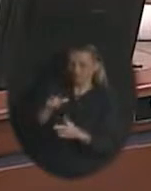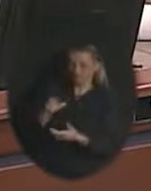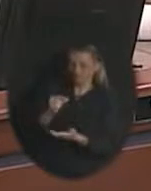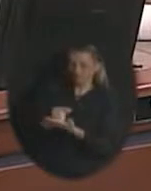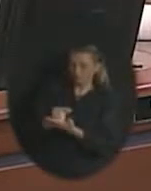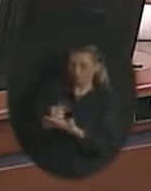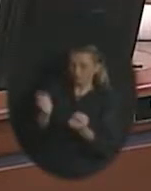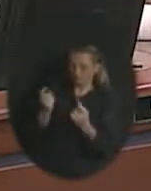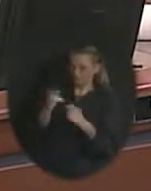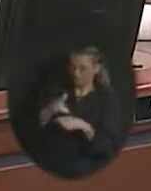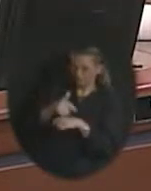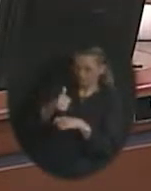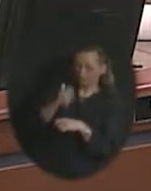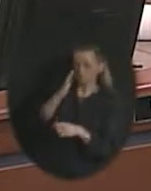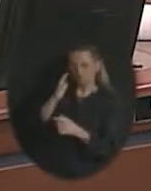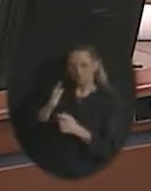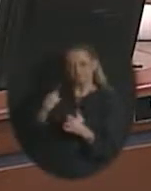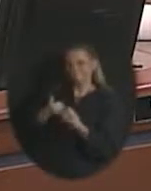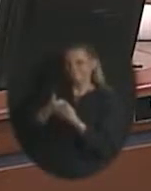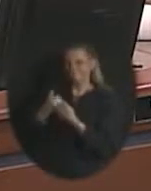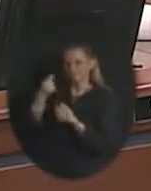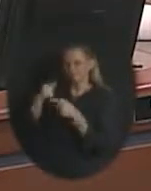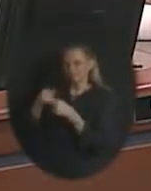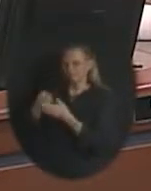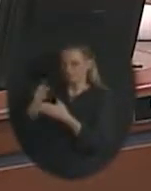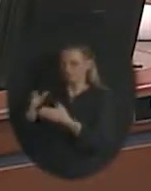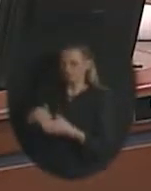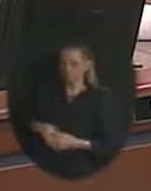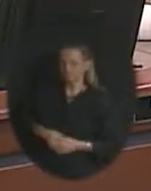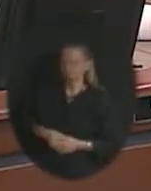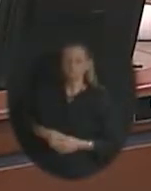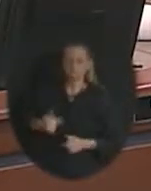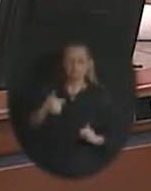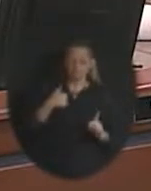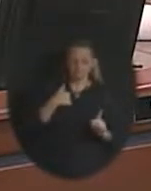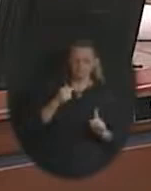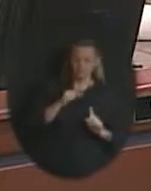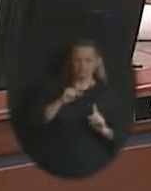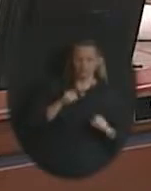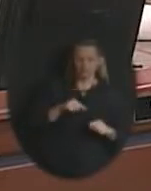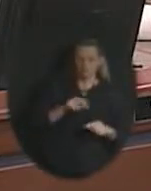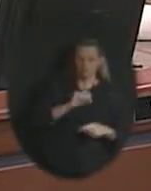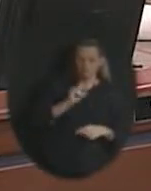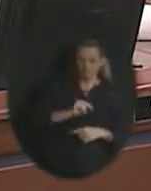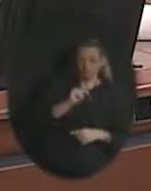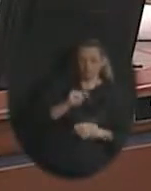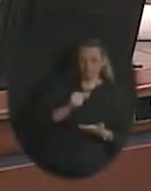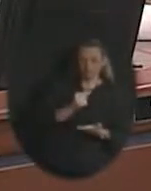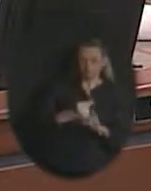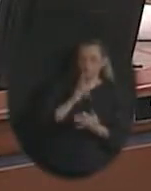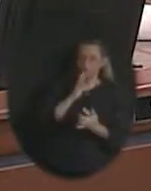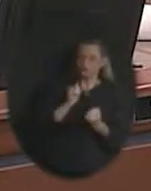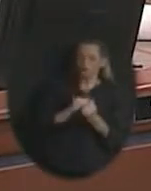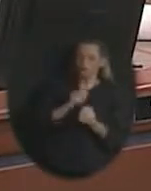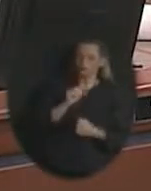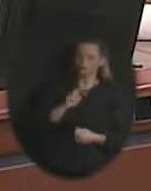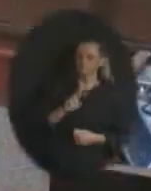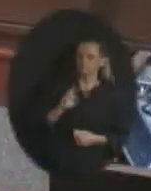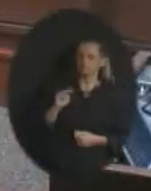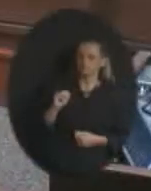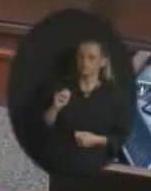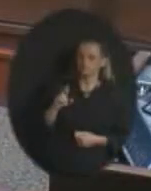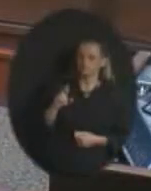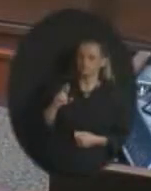it would have been a challenge for him. Exactly. When I was at North this year, I was talking to Mr. Morford about outside graduation. He has